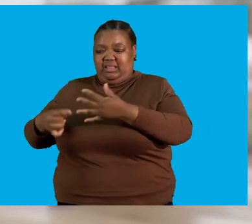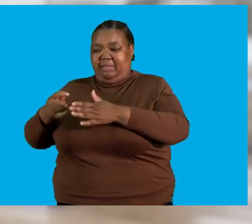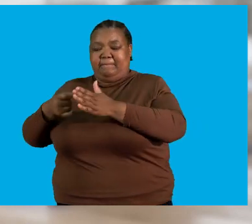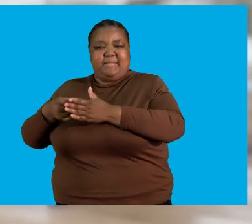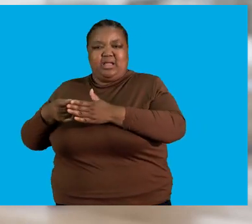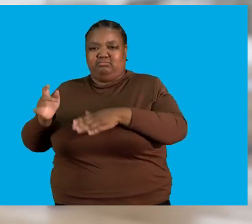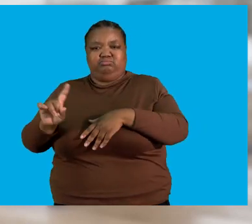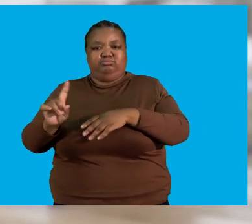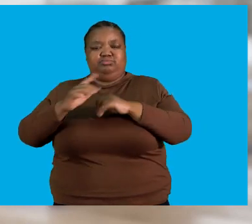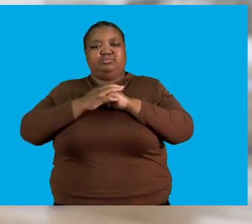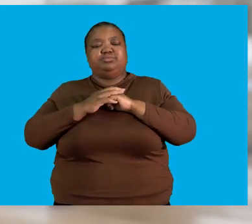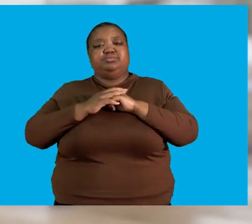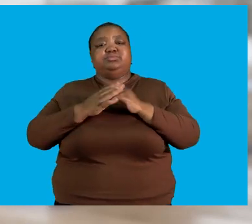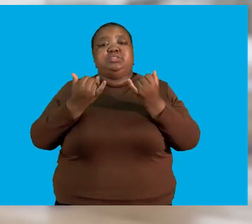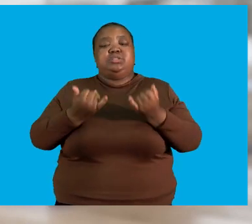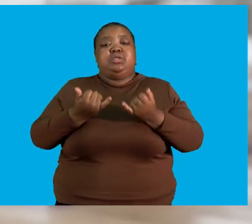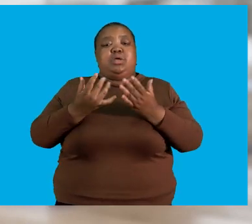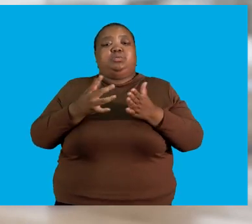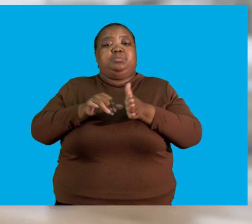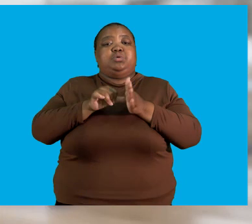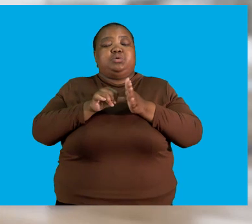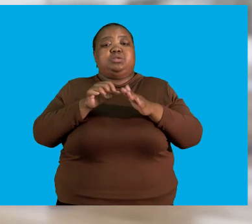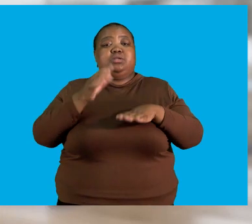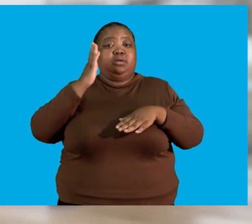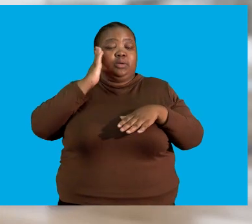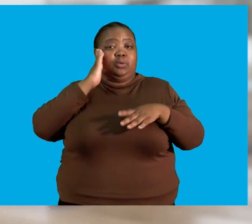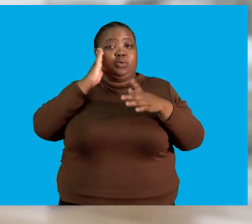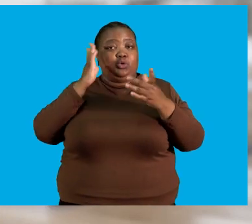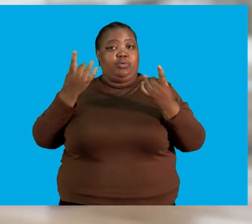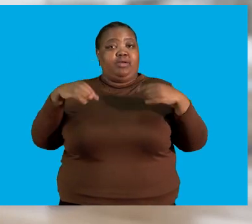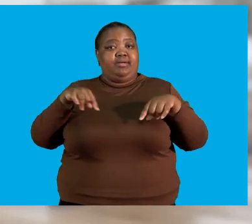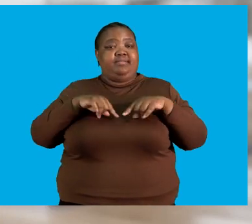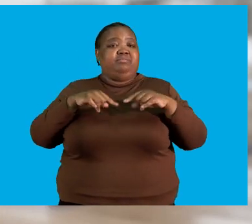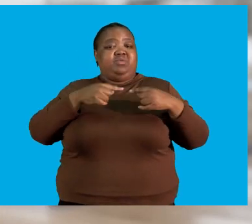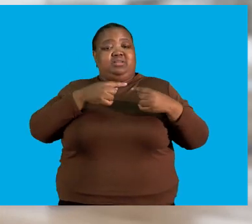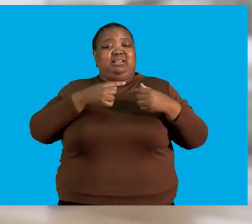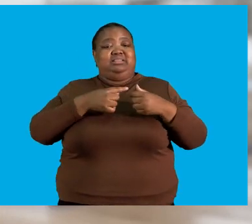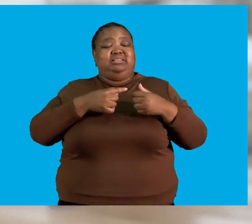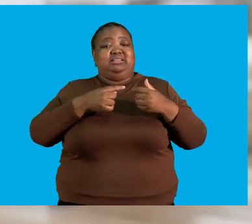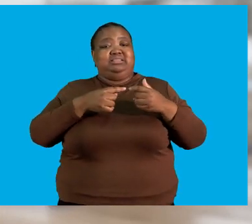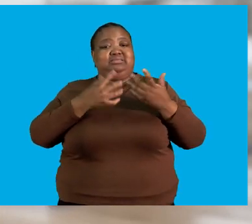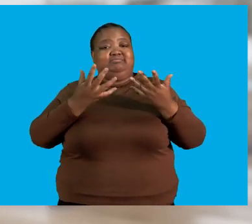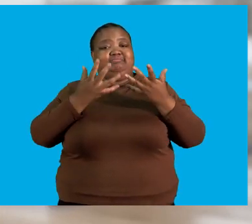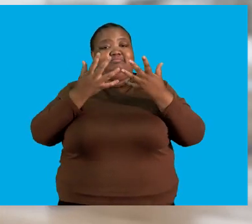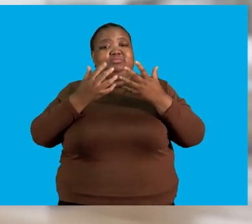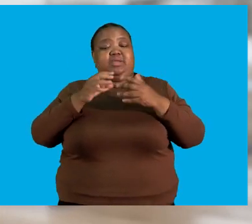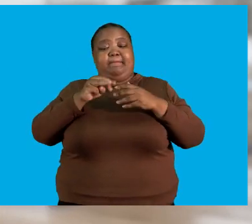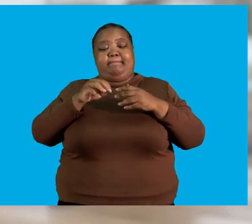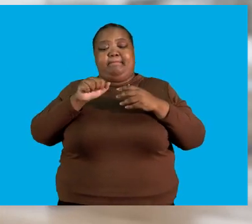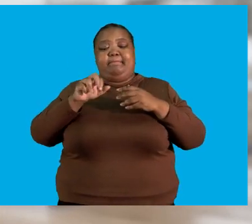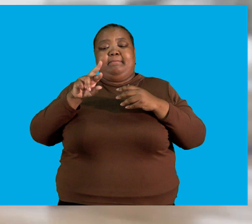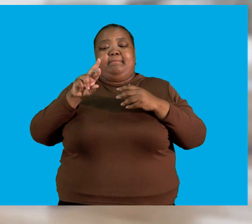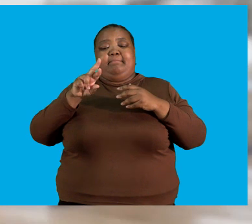wants. And then you need to then know how is it that we can deal with these